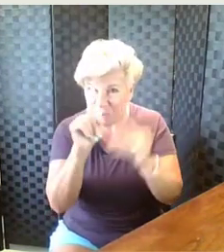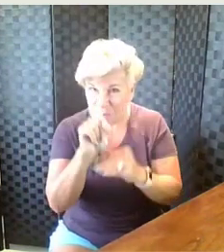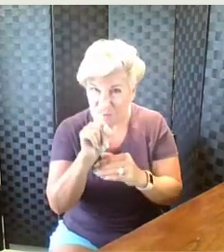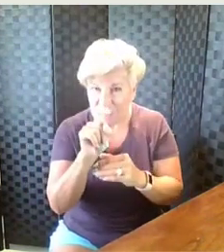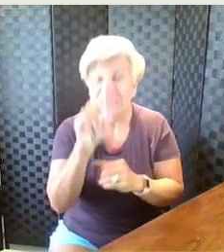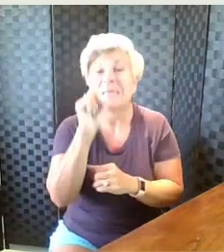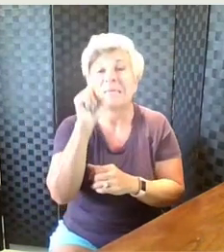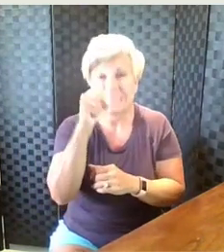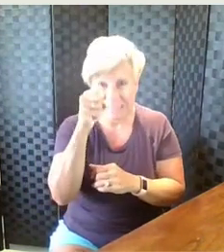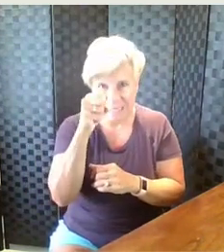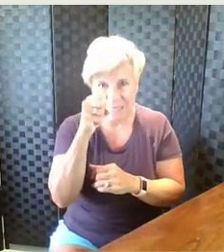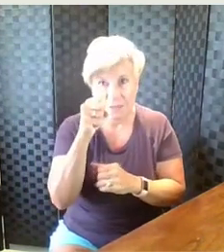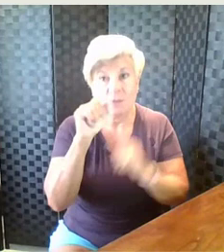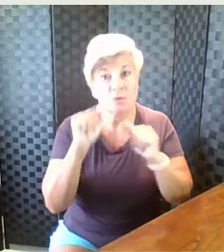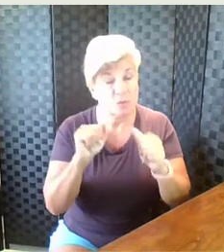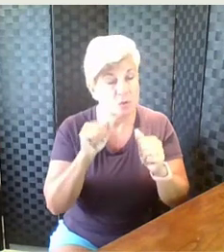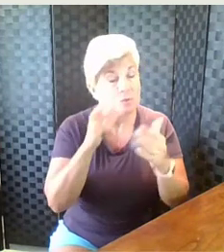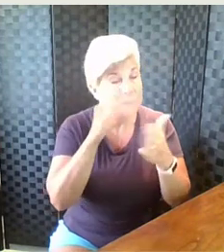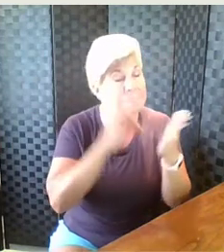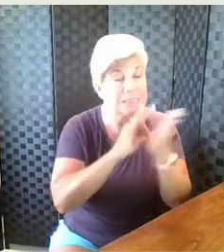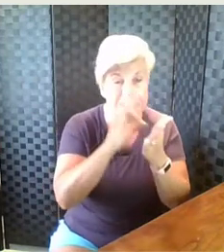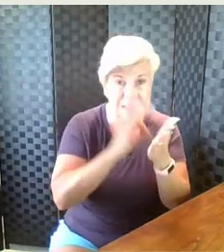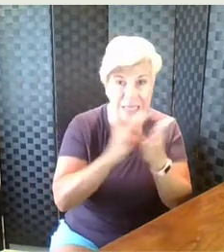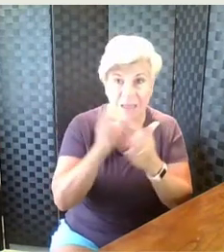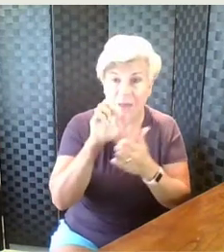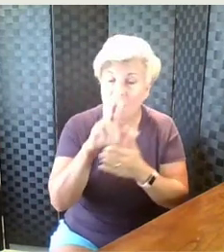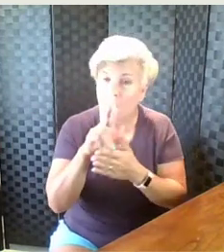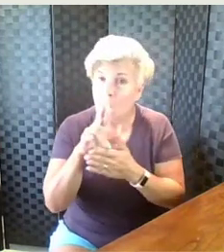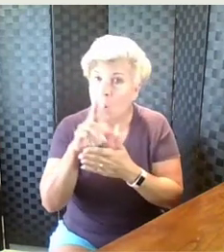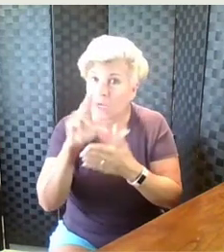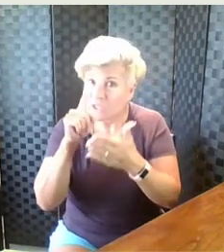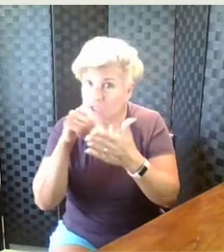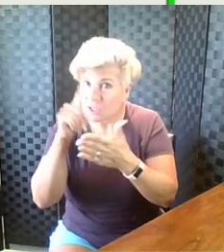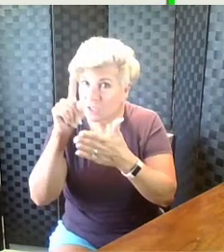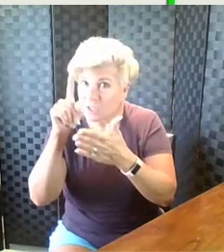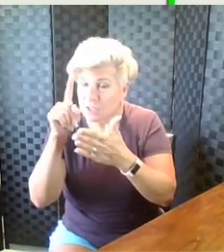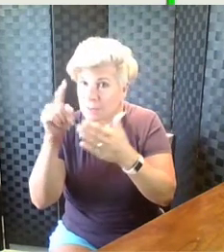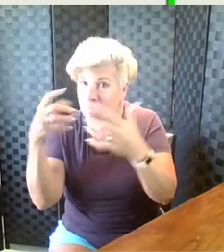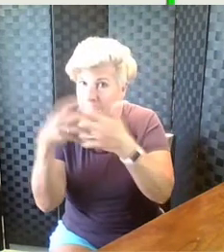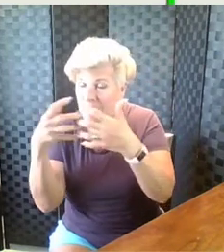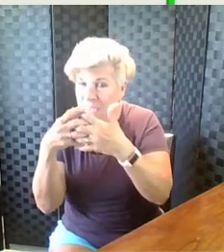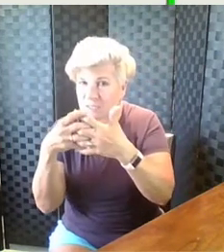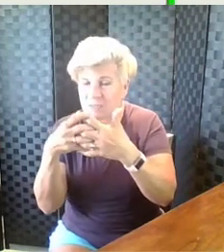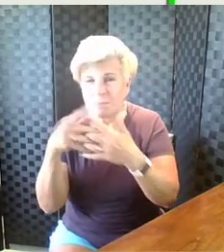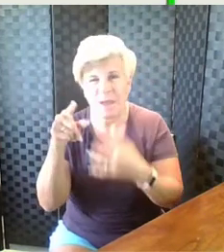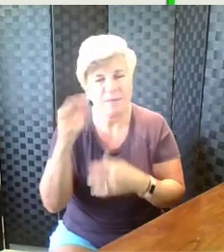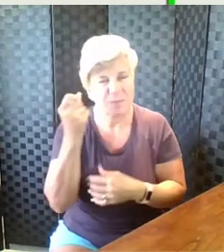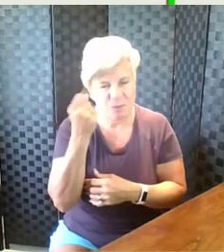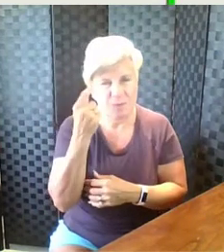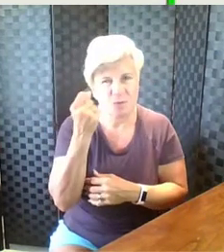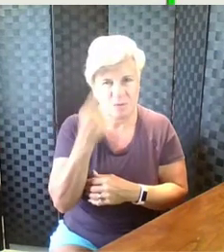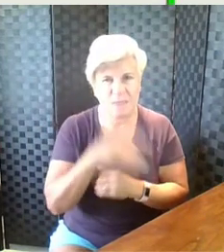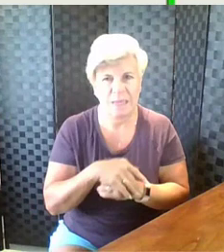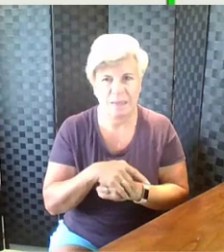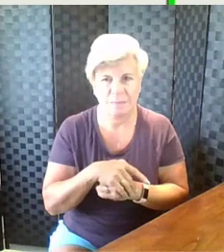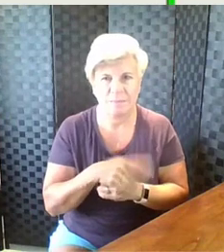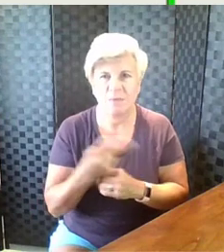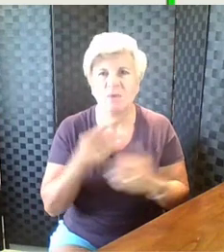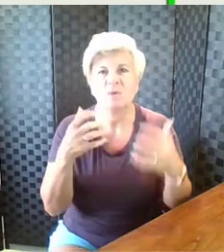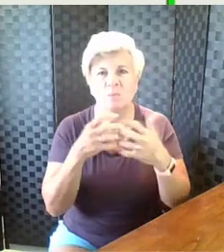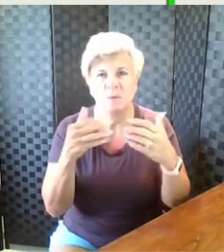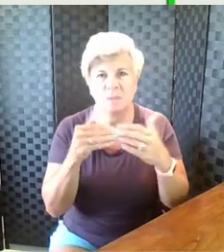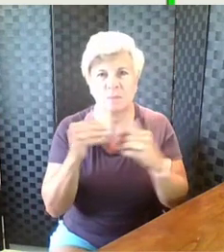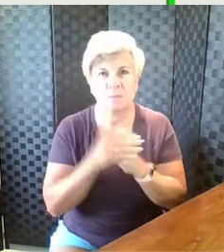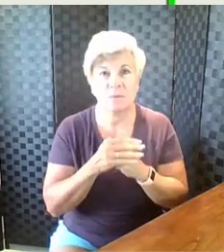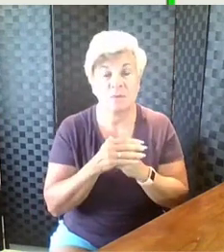Yes, and we could count them to check or use our matching strategy, but I think you're getting the hang of it. So let's do a quick check. When we're doing our lessons